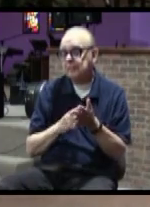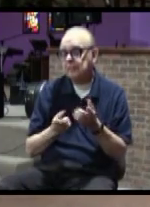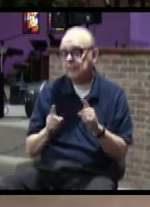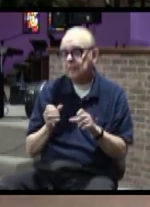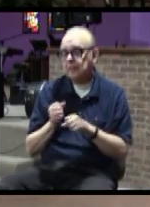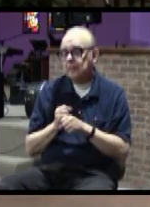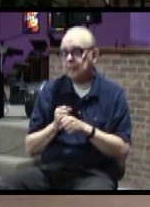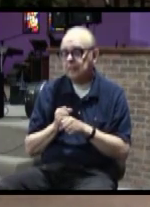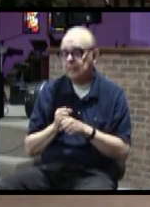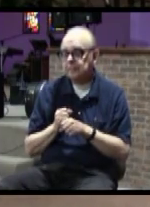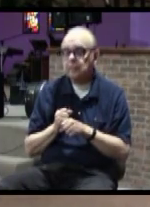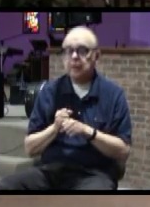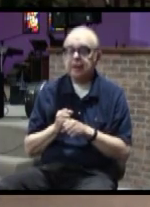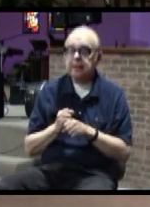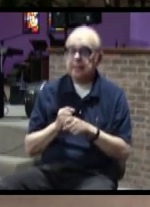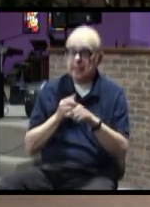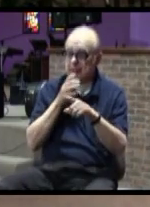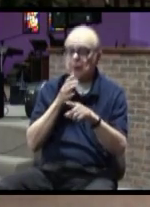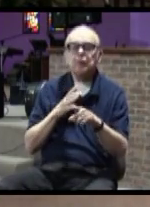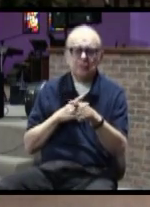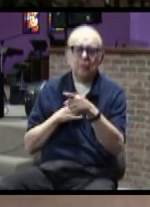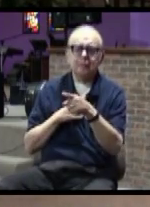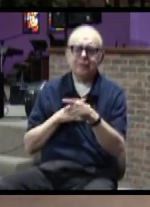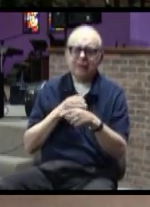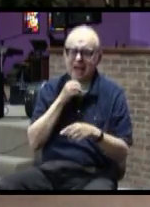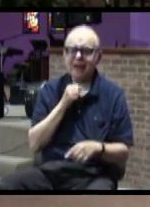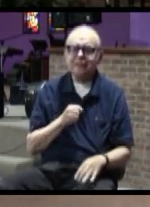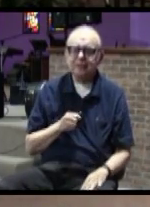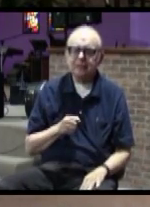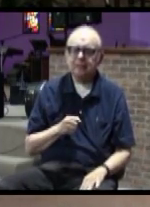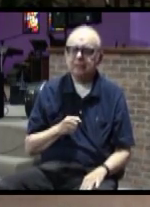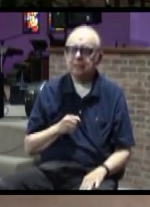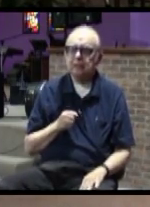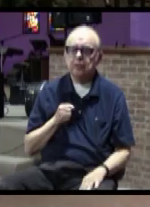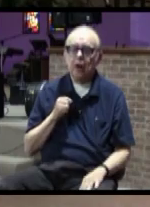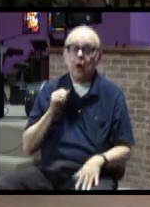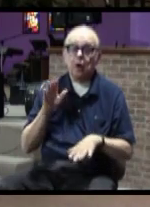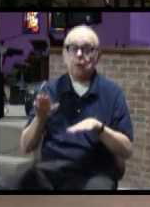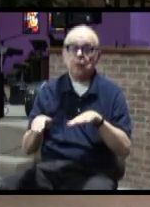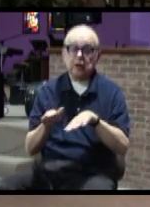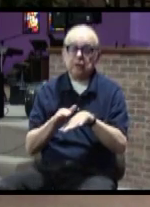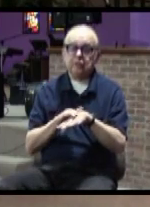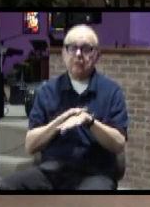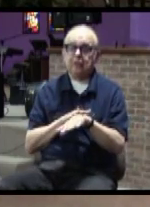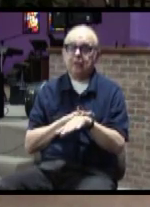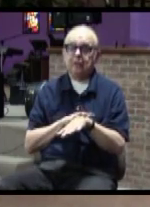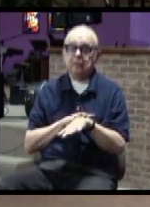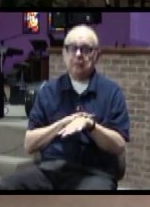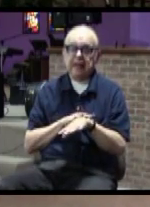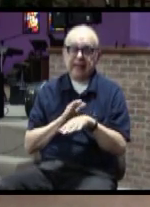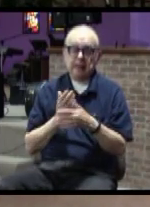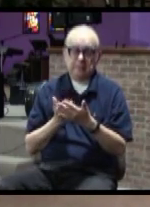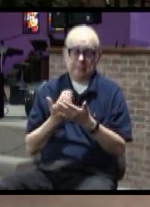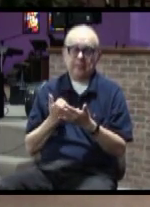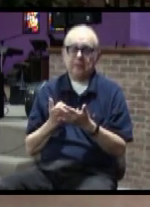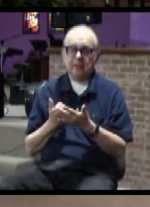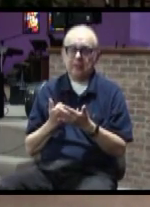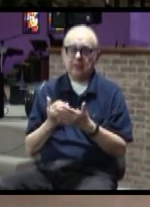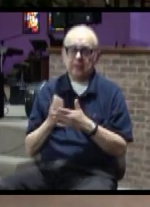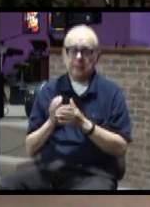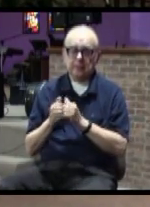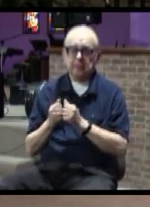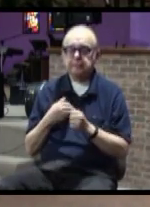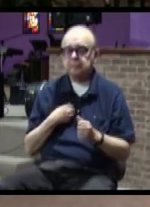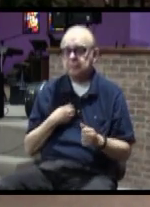But sometimes when you give Miss Thaney's age and her walk is slower than what it used to